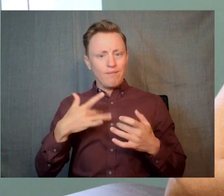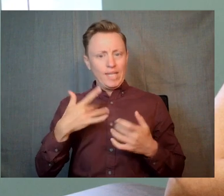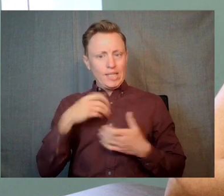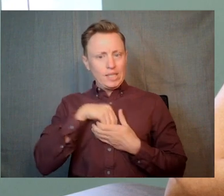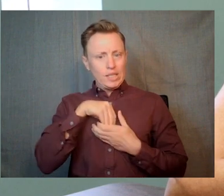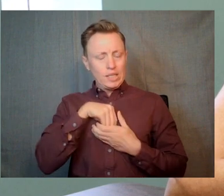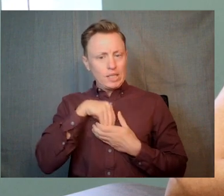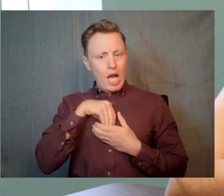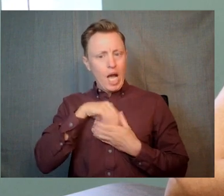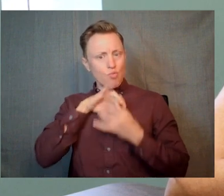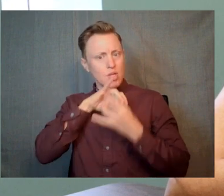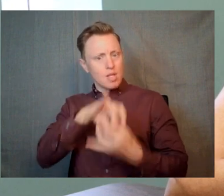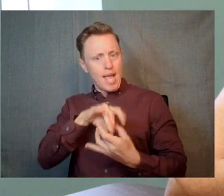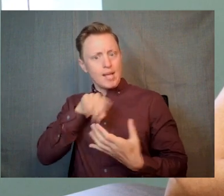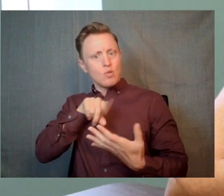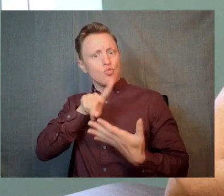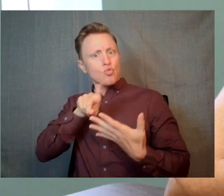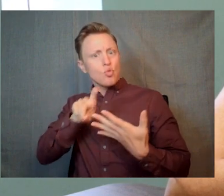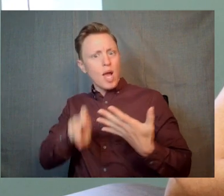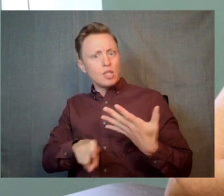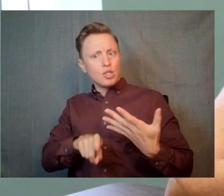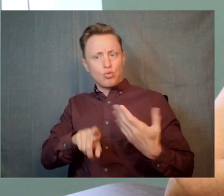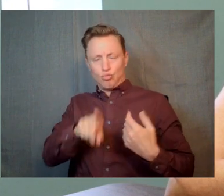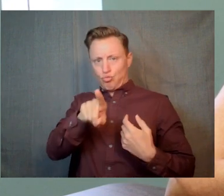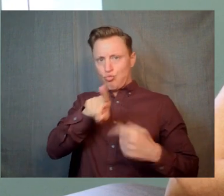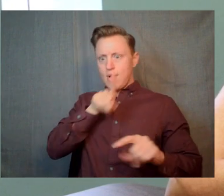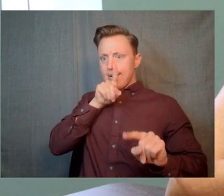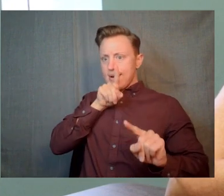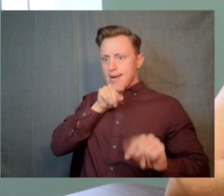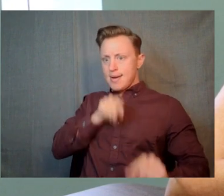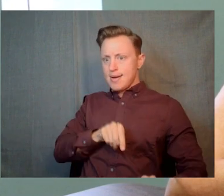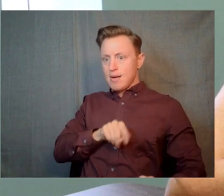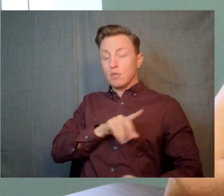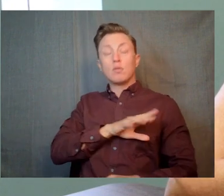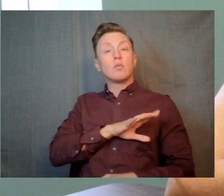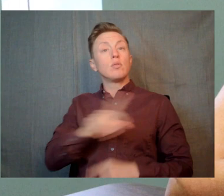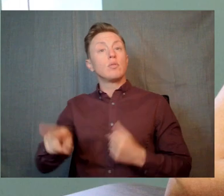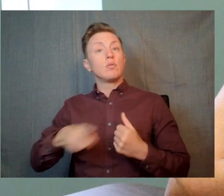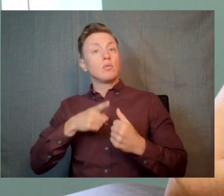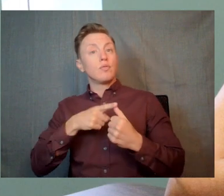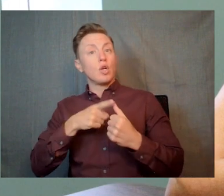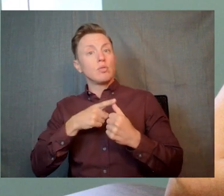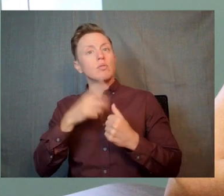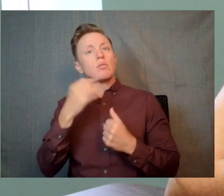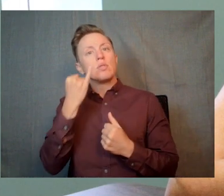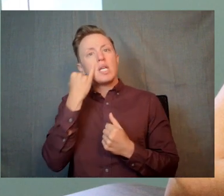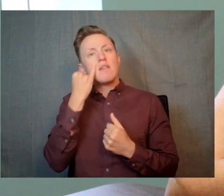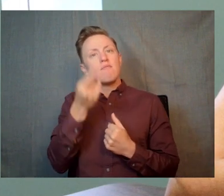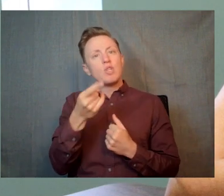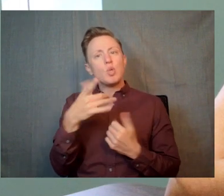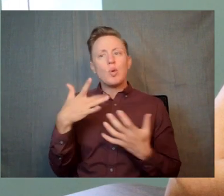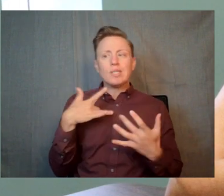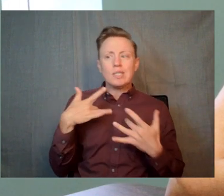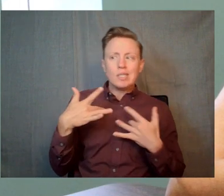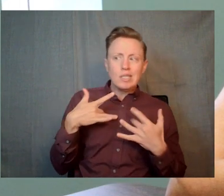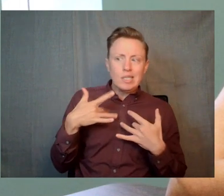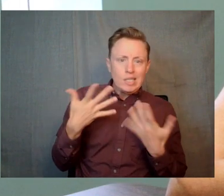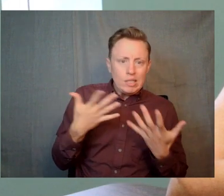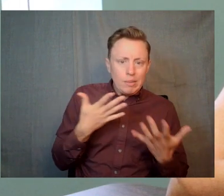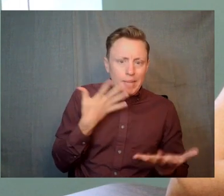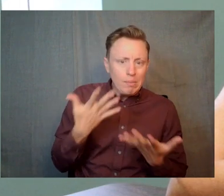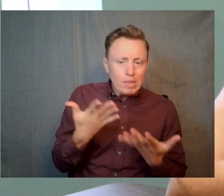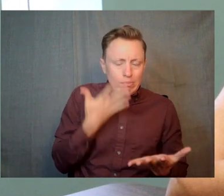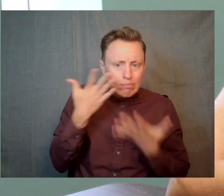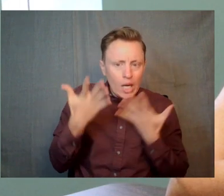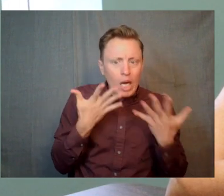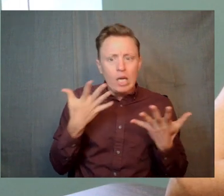have about the assessment. First, if you are concerned about feeling